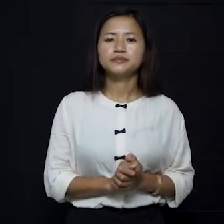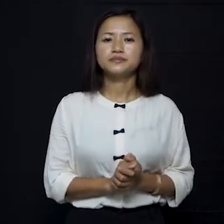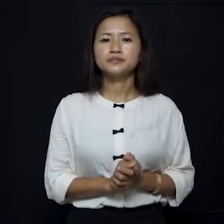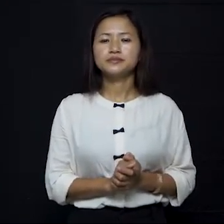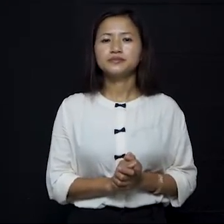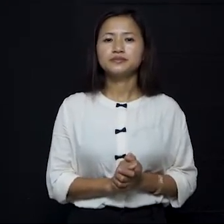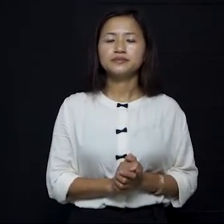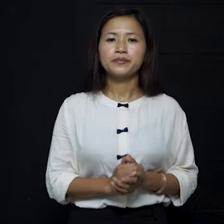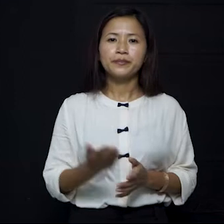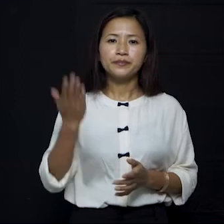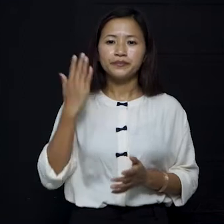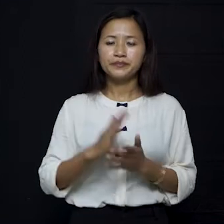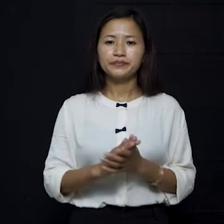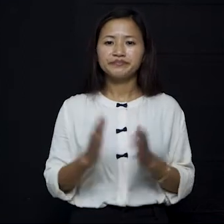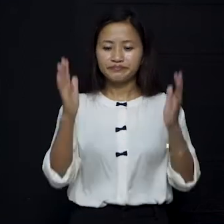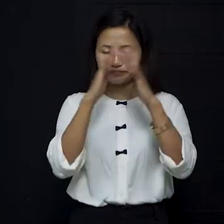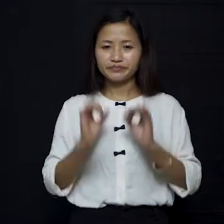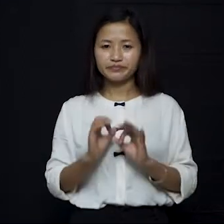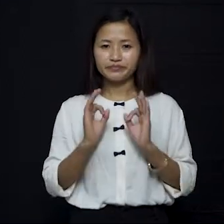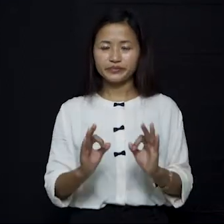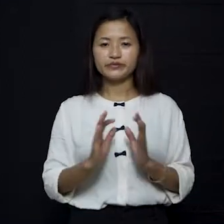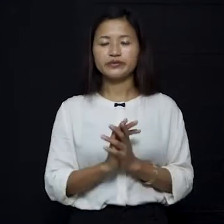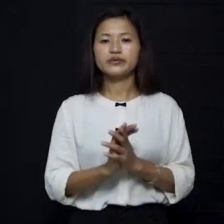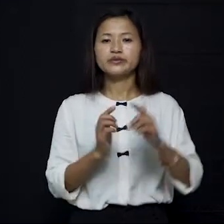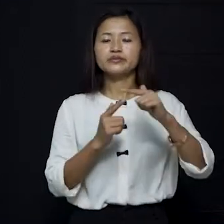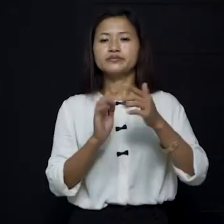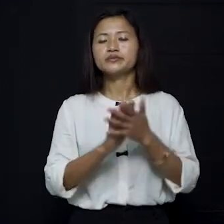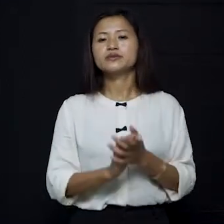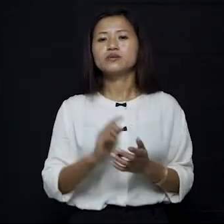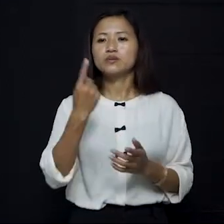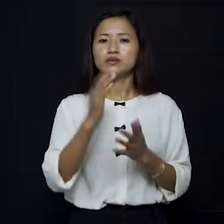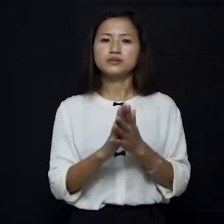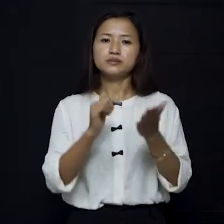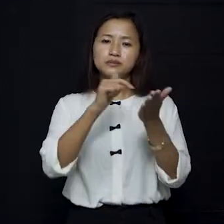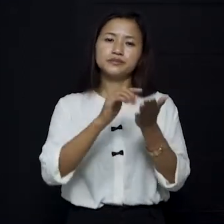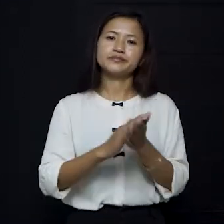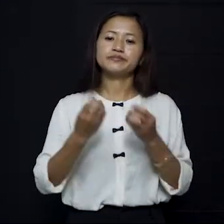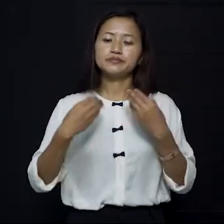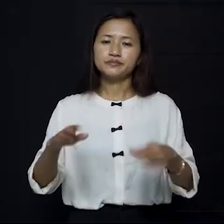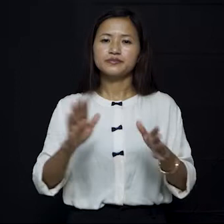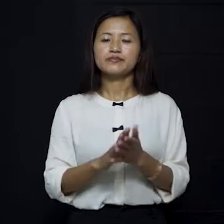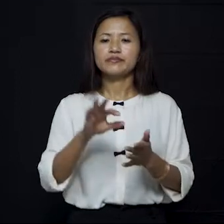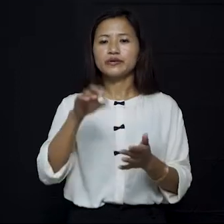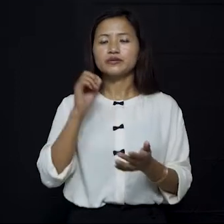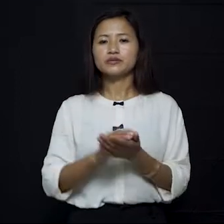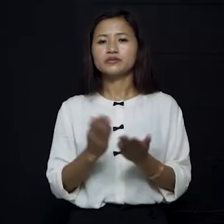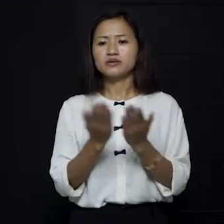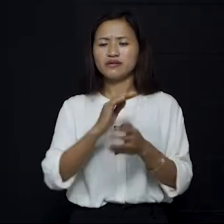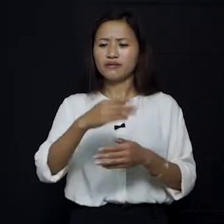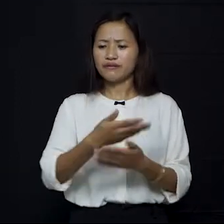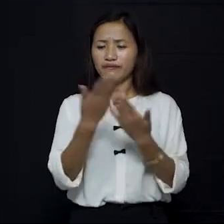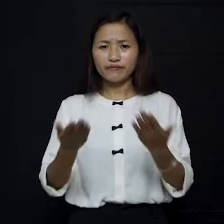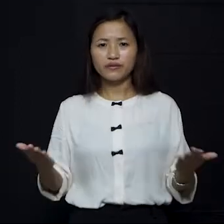The past perfect tense, the uses, I'm just going to read it out once, okay? One point, because the rest of the point, it will take time for me to read everything